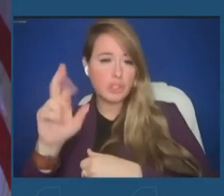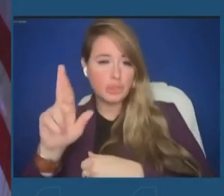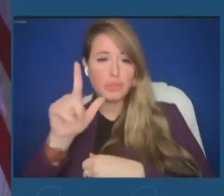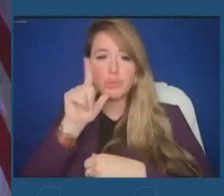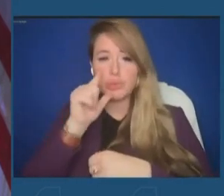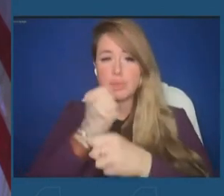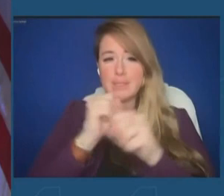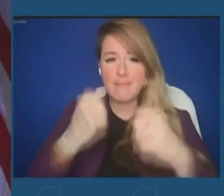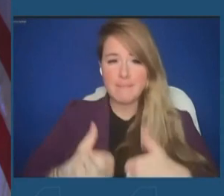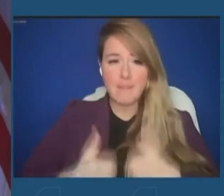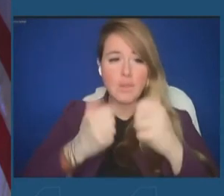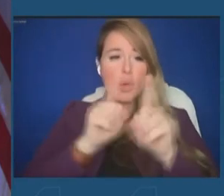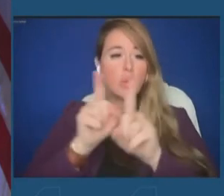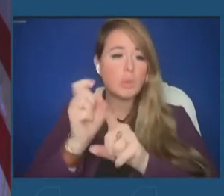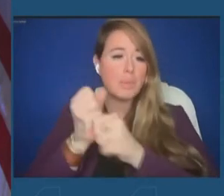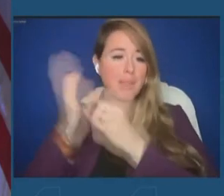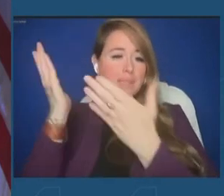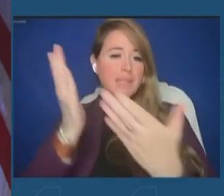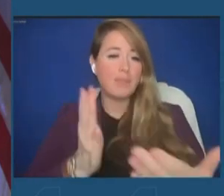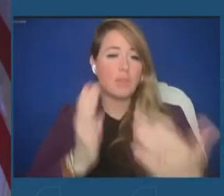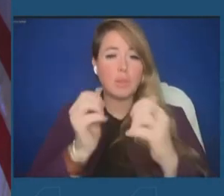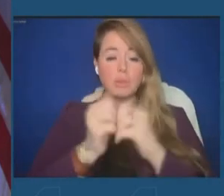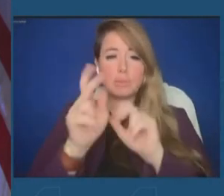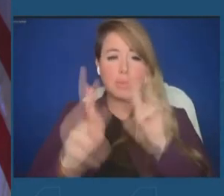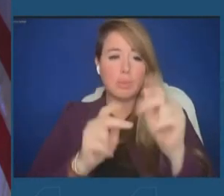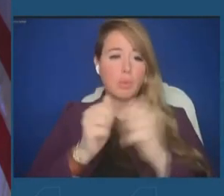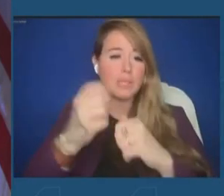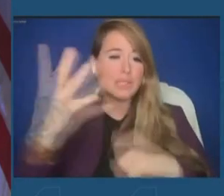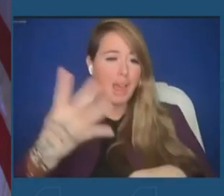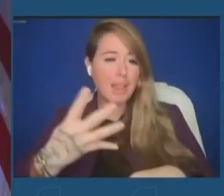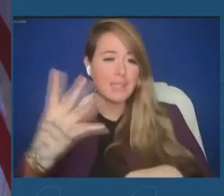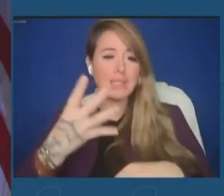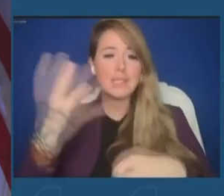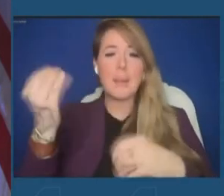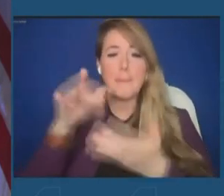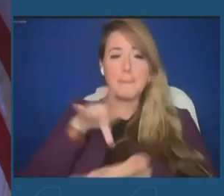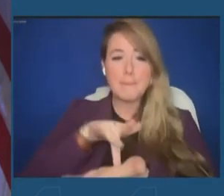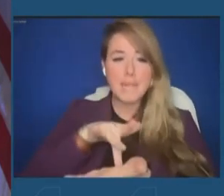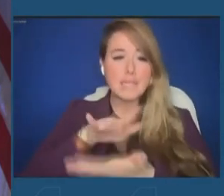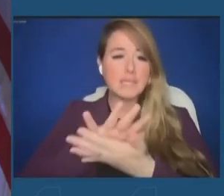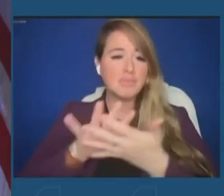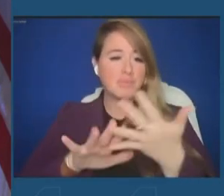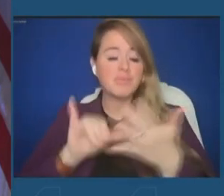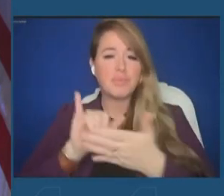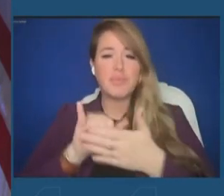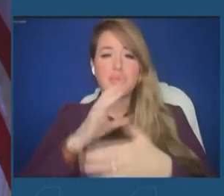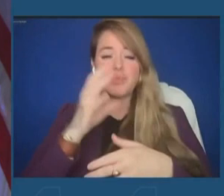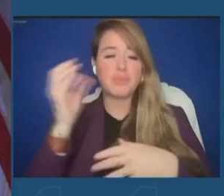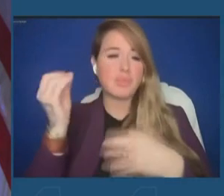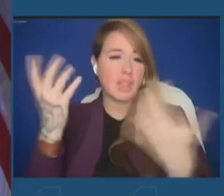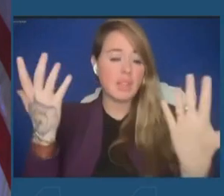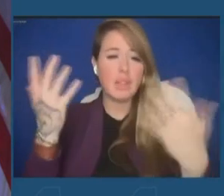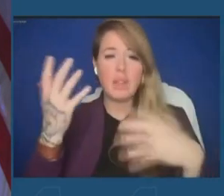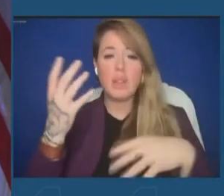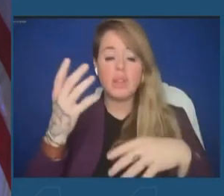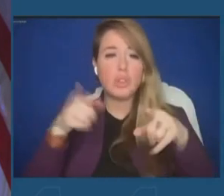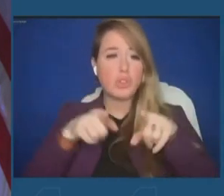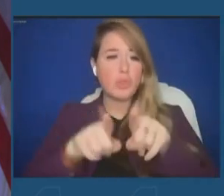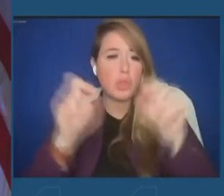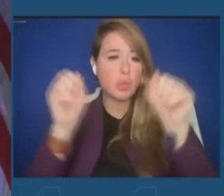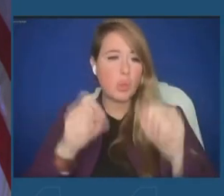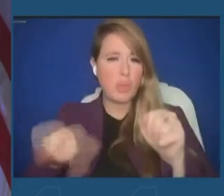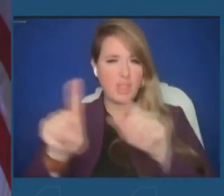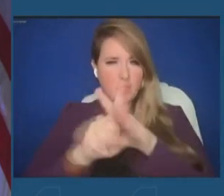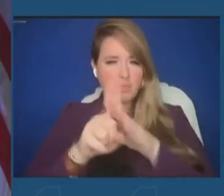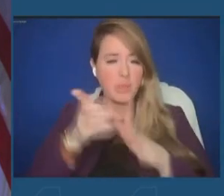also making deliveries of individuals for dialysis and medications. You often don't think about parks in a storm, but they were there,